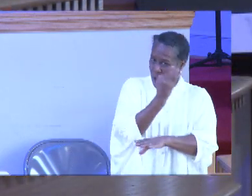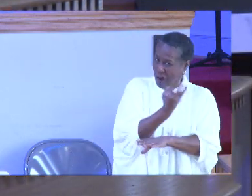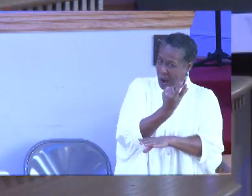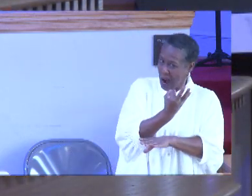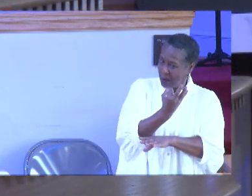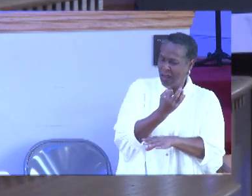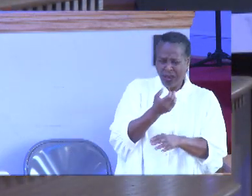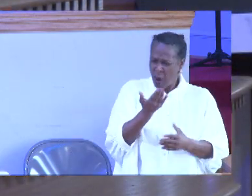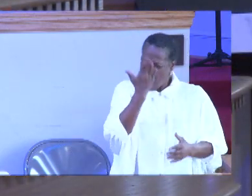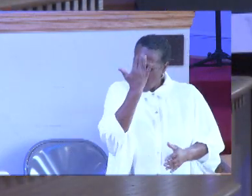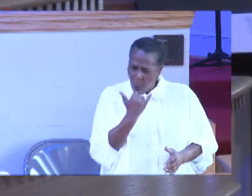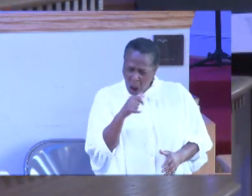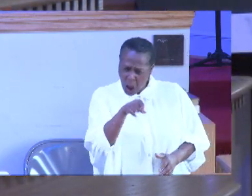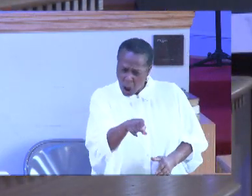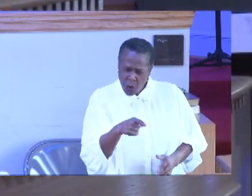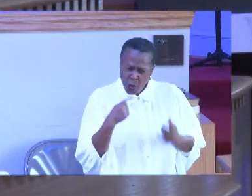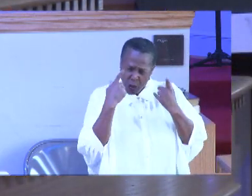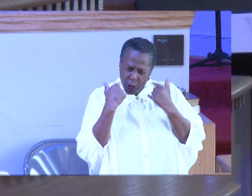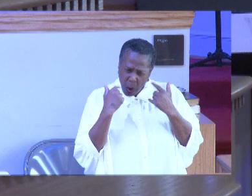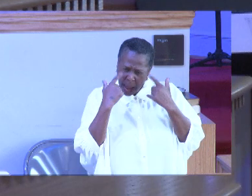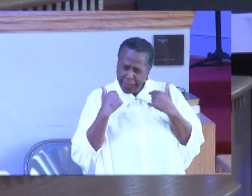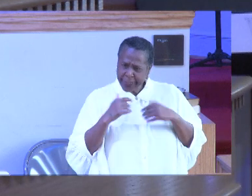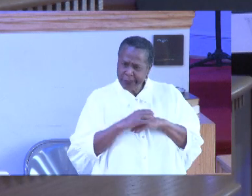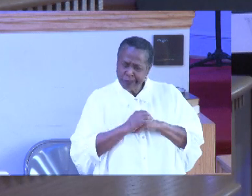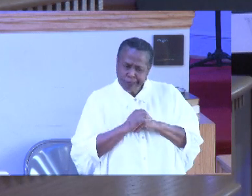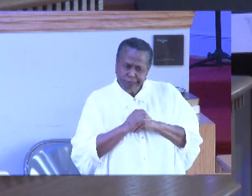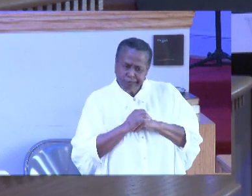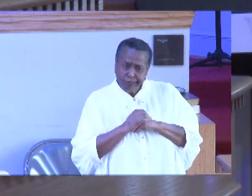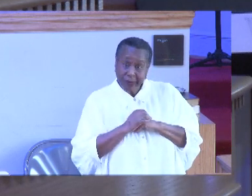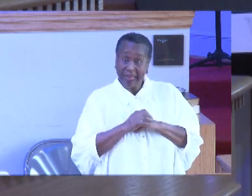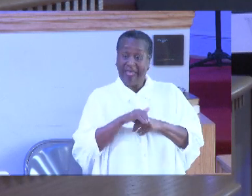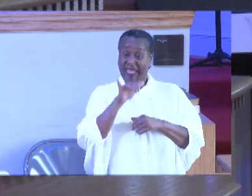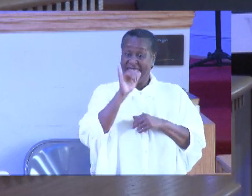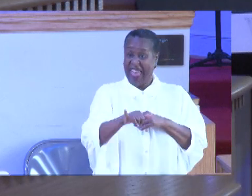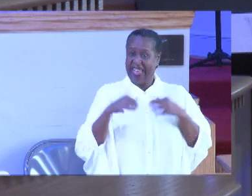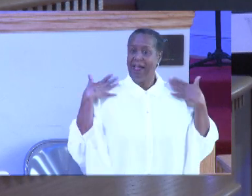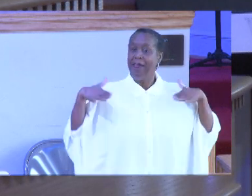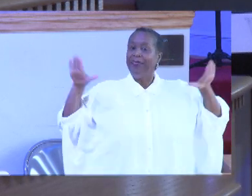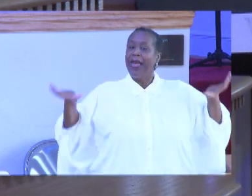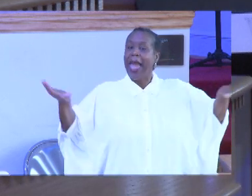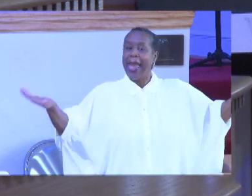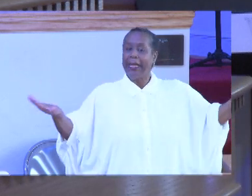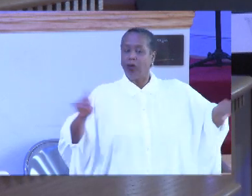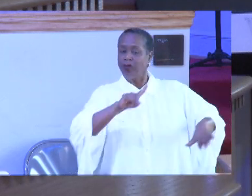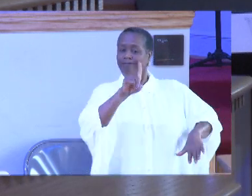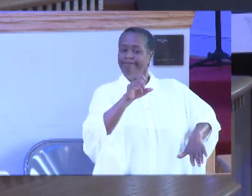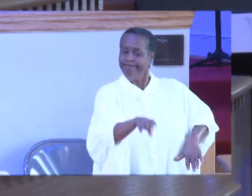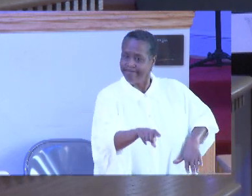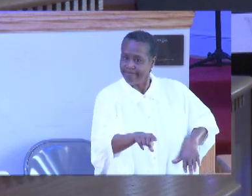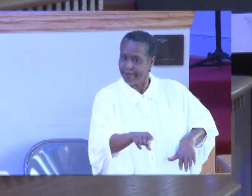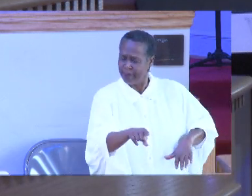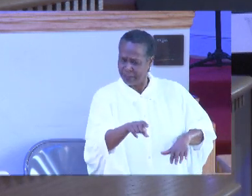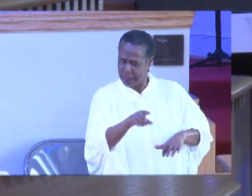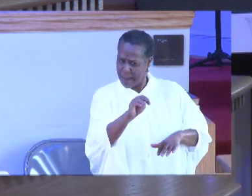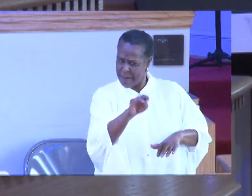too. Why are you crying? That's their question.